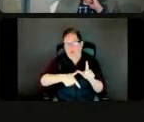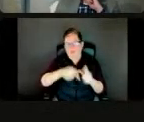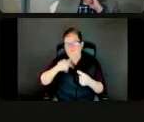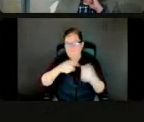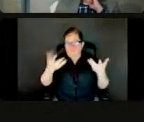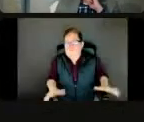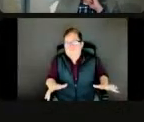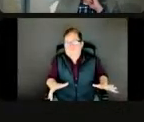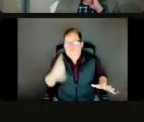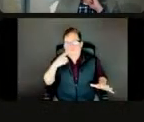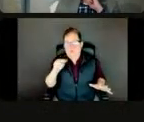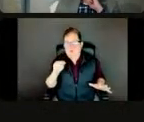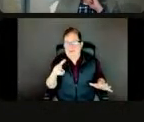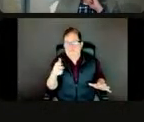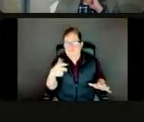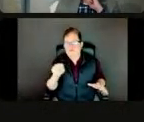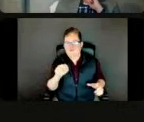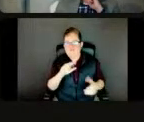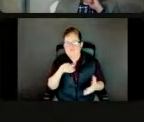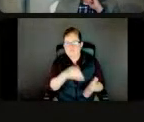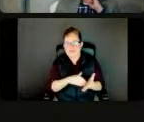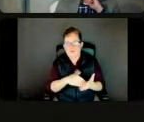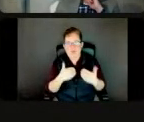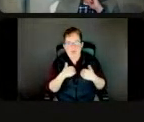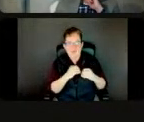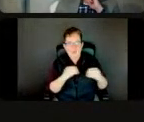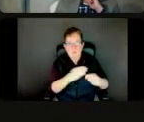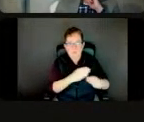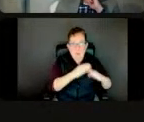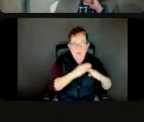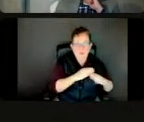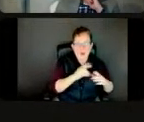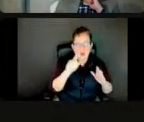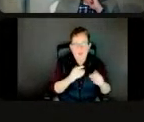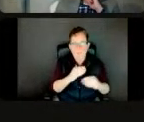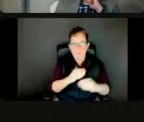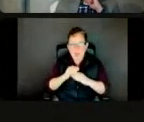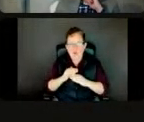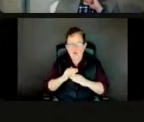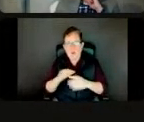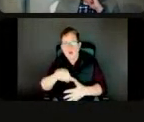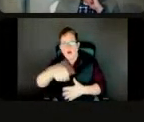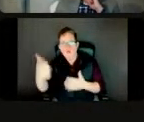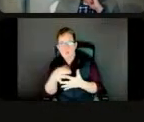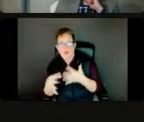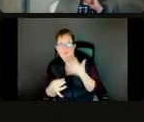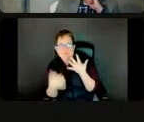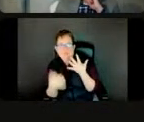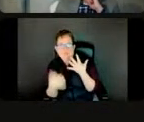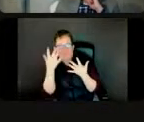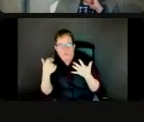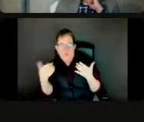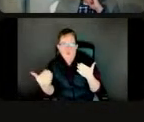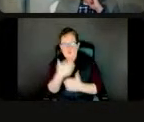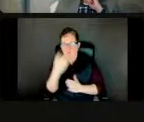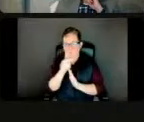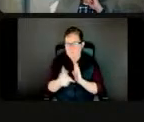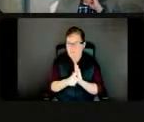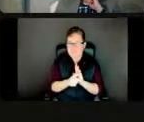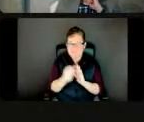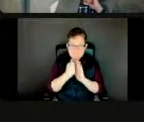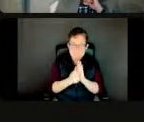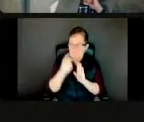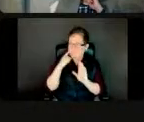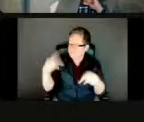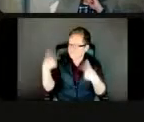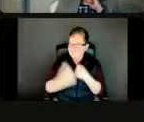really have a low barrier or no barrier alternative at this point, which is probably why it's been the number one, you know, policy agenda for several years, you know,